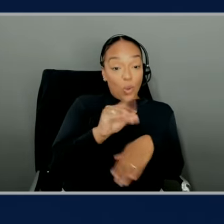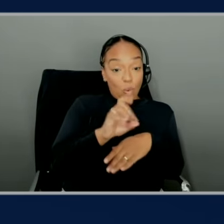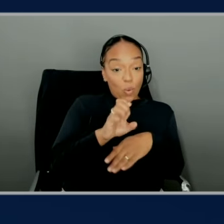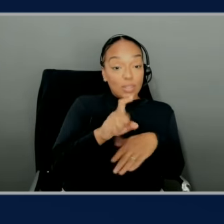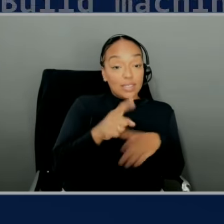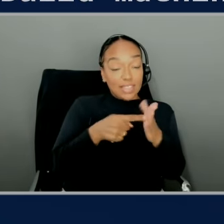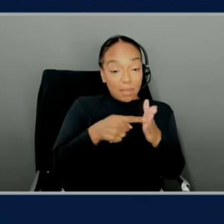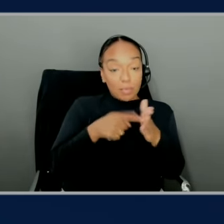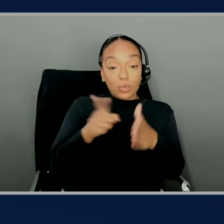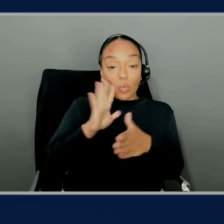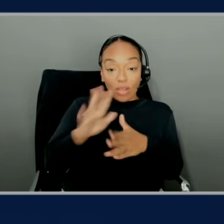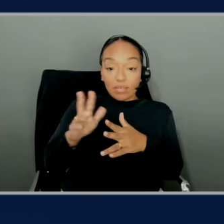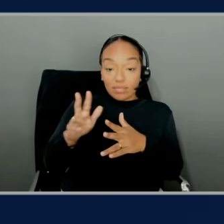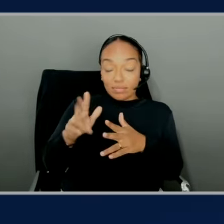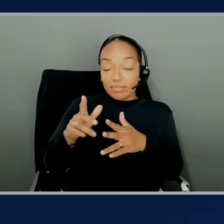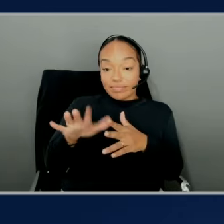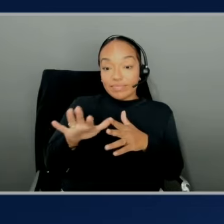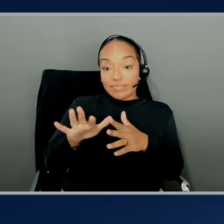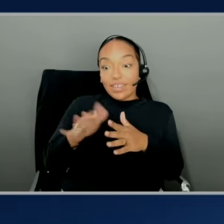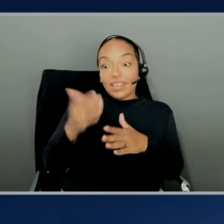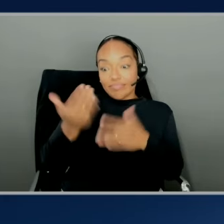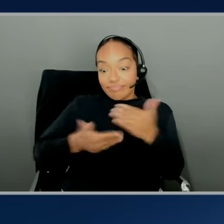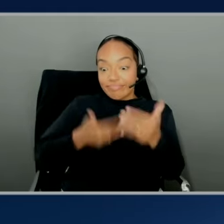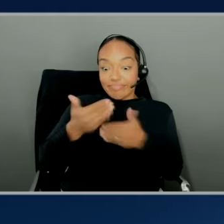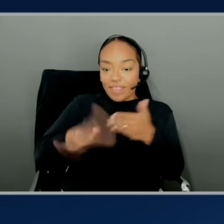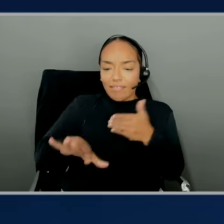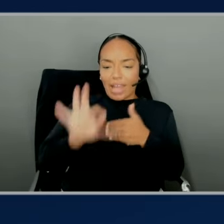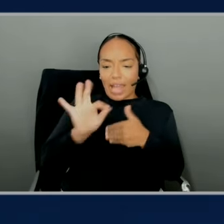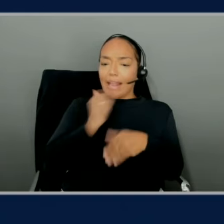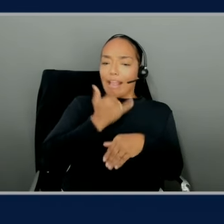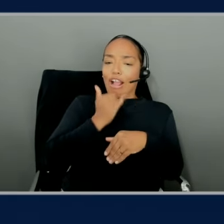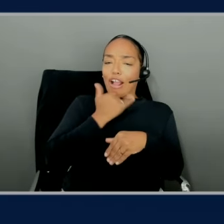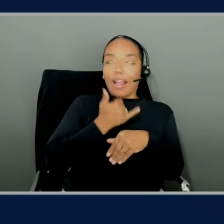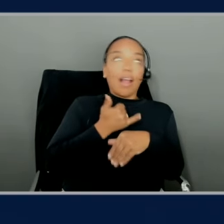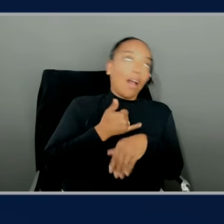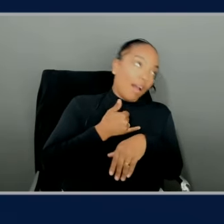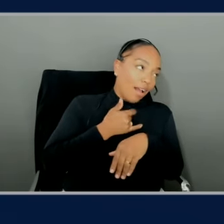then you run into errors. Mm-hmm. And what do you do then? Endless errors. Never had an error.